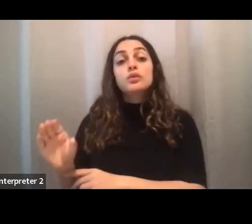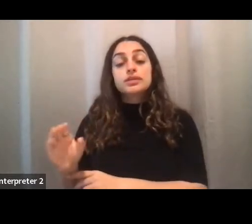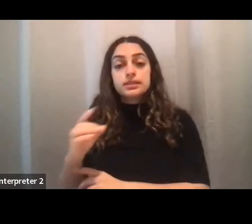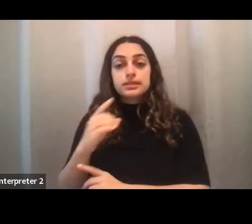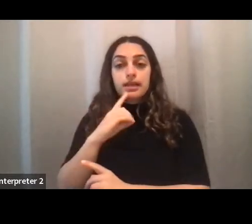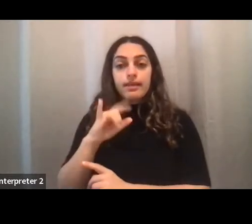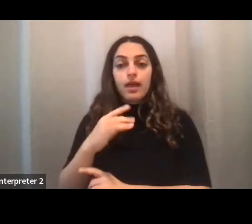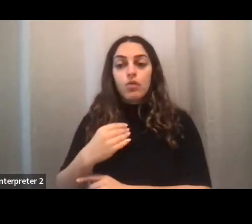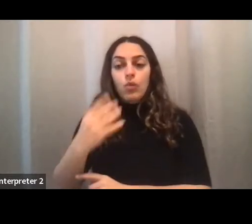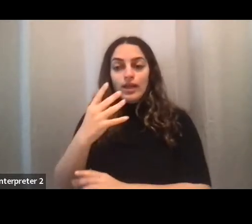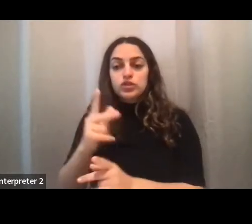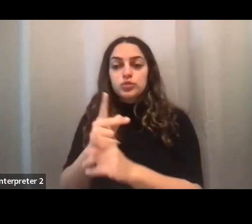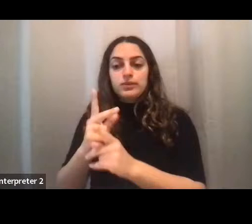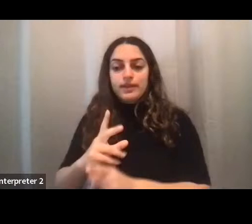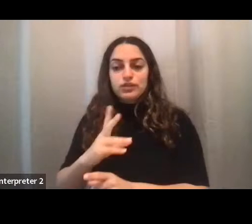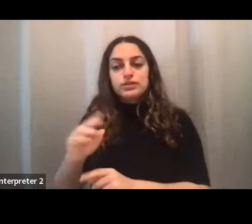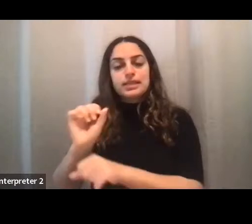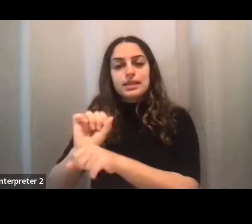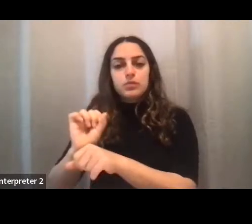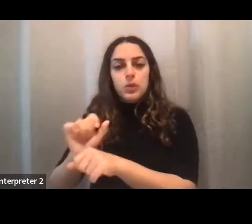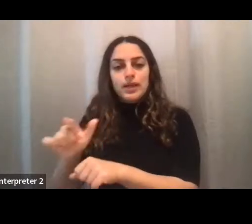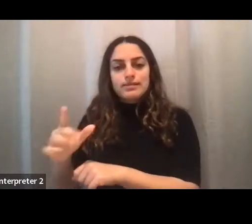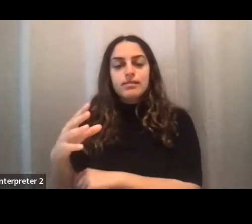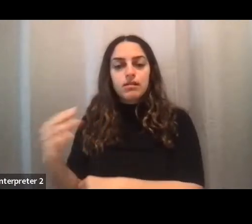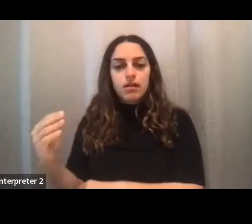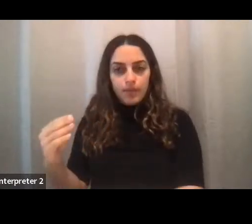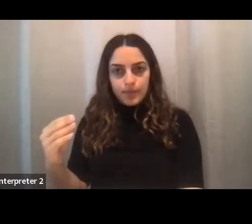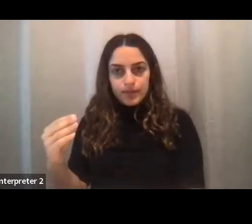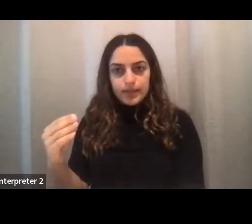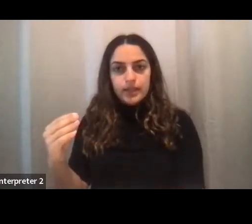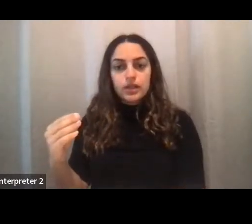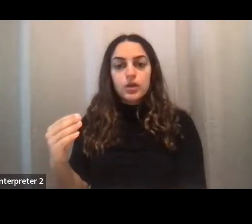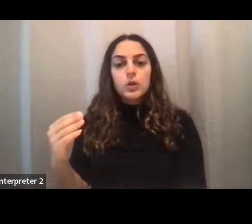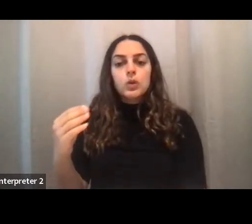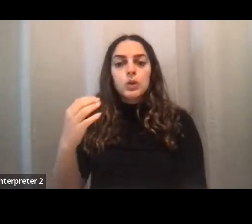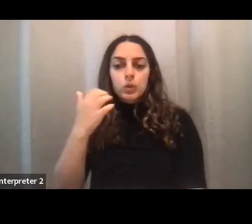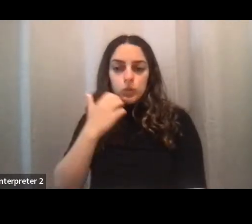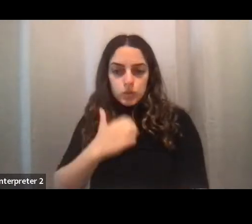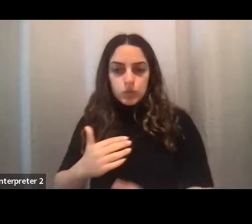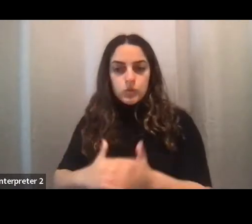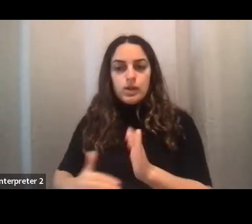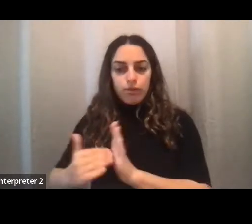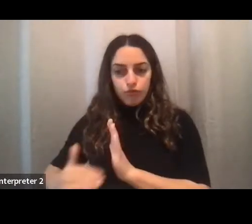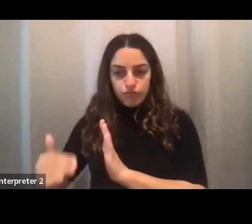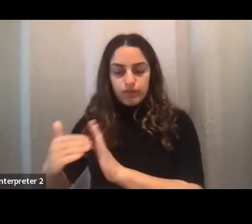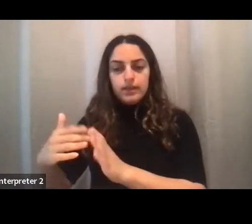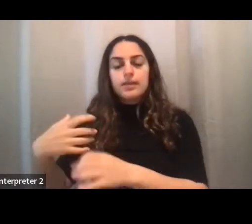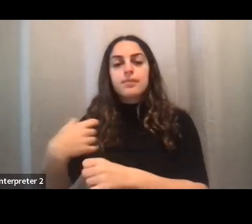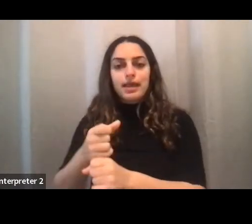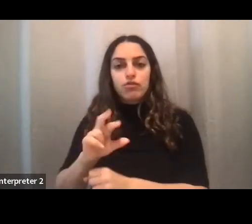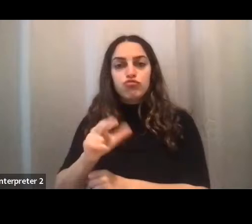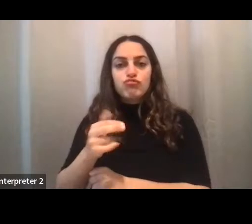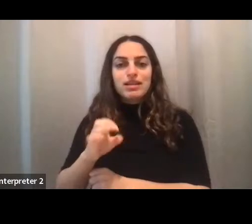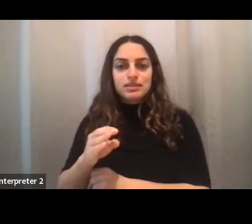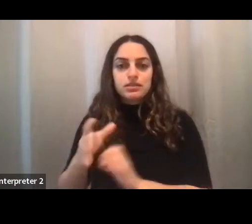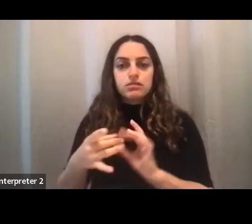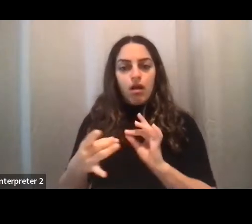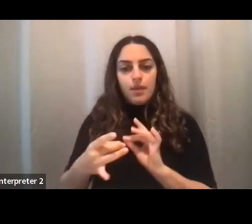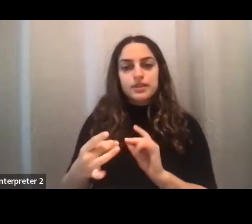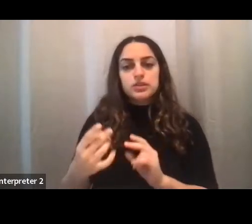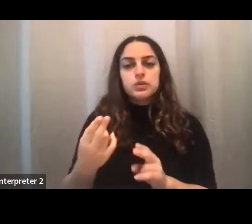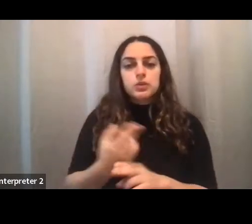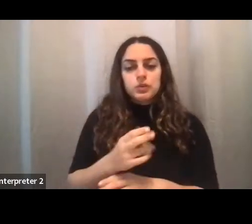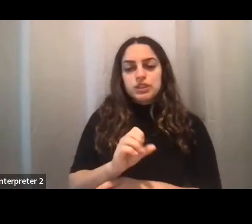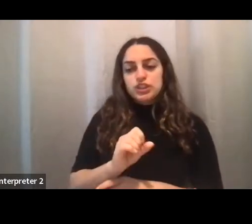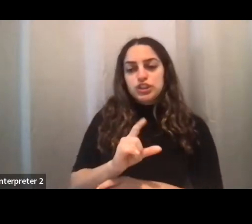supervisors and employees at the company regularly made racist comments used racial slurs